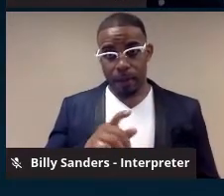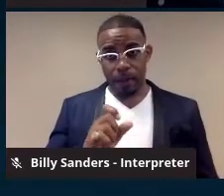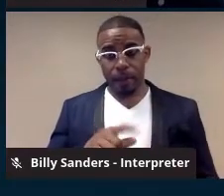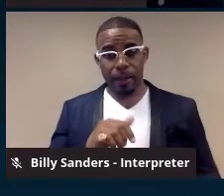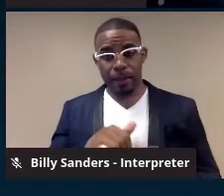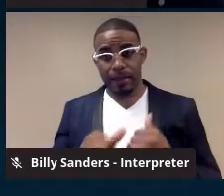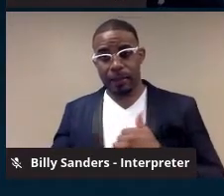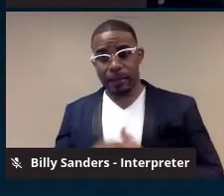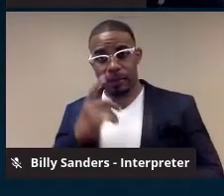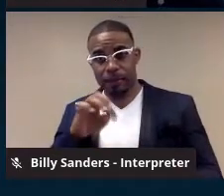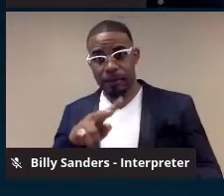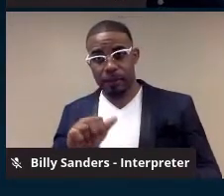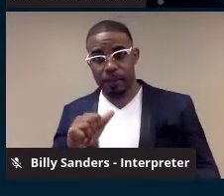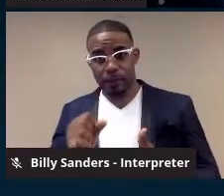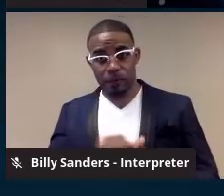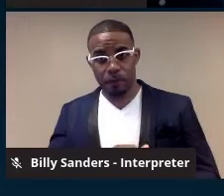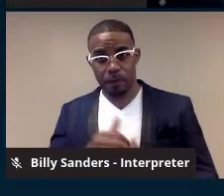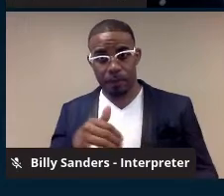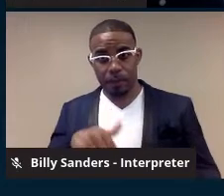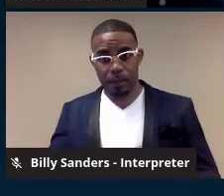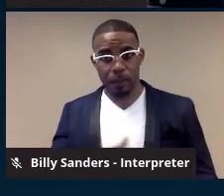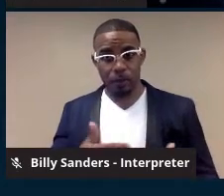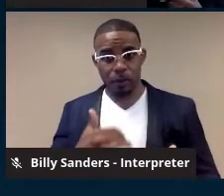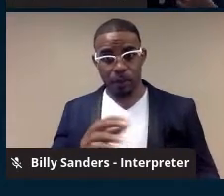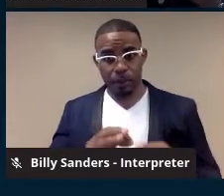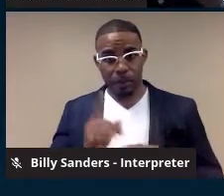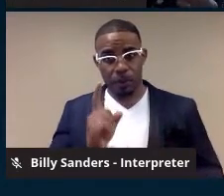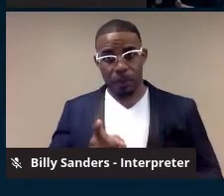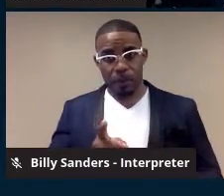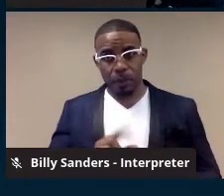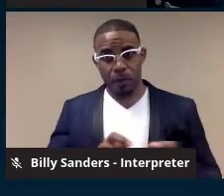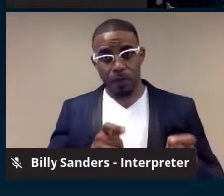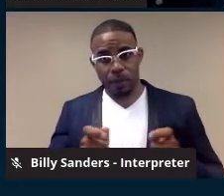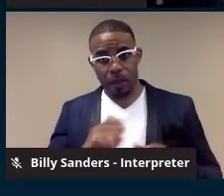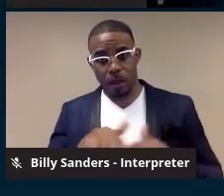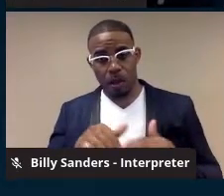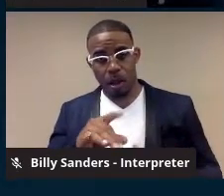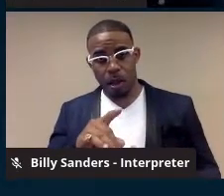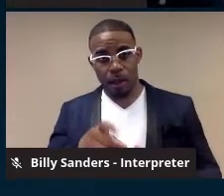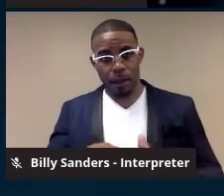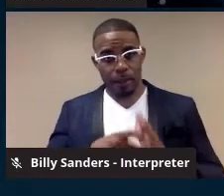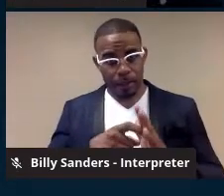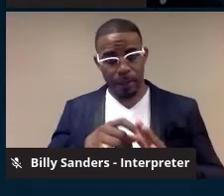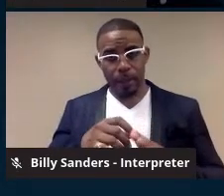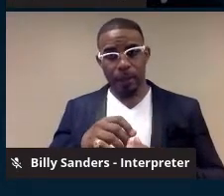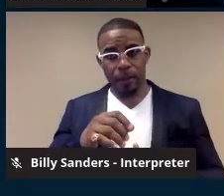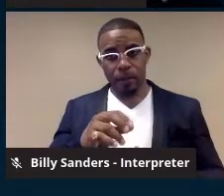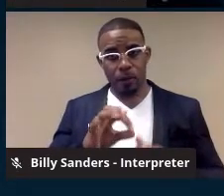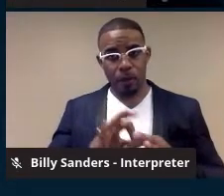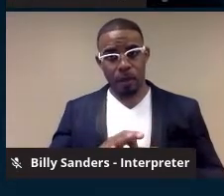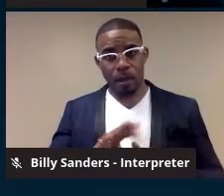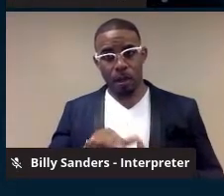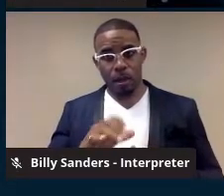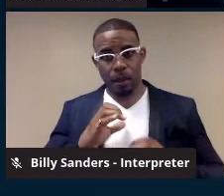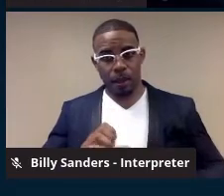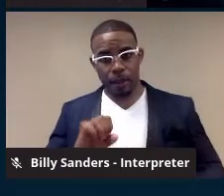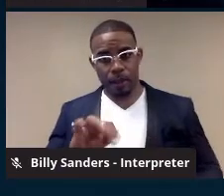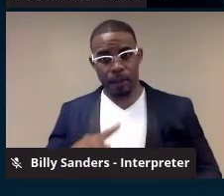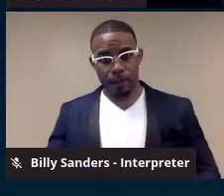uses a JavaScript interop, which I'll explain in a second, to handle all the DOM manipulation. So it's all done client-side.